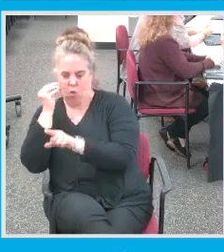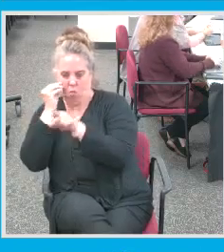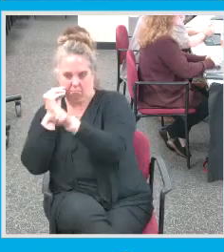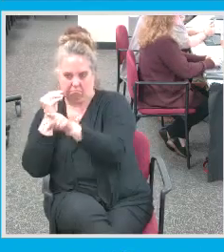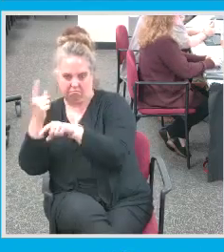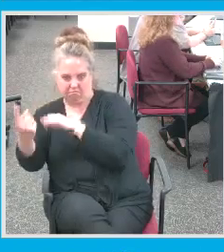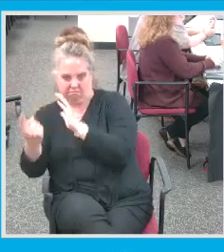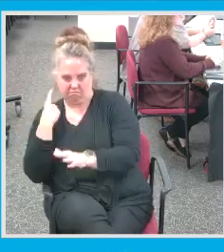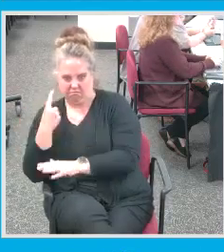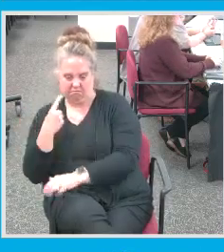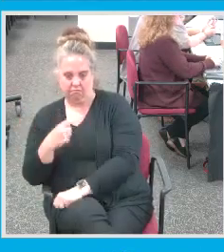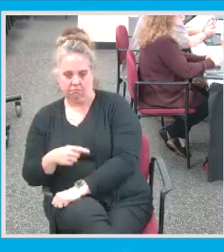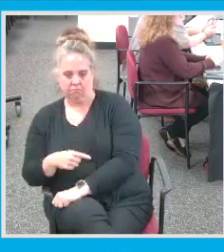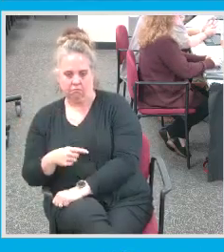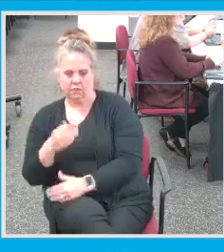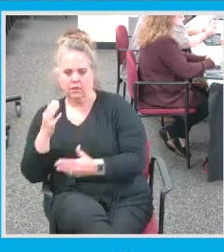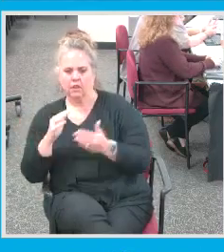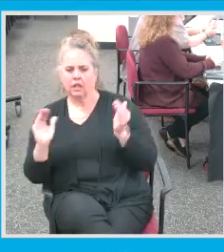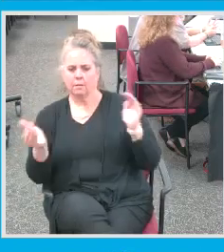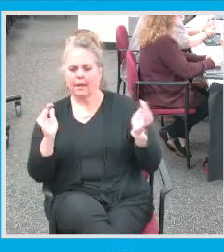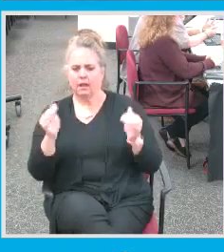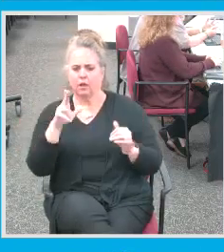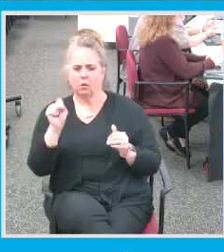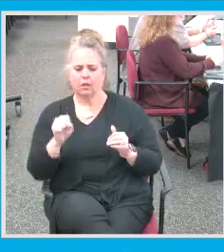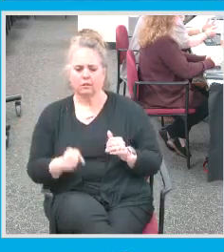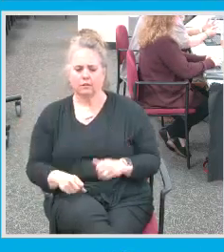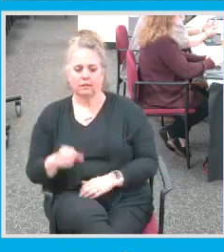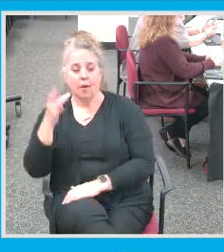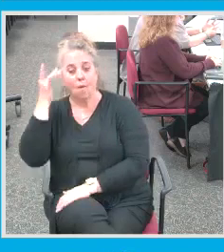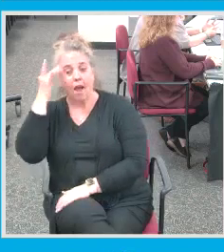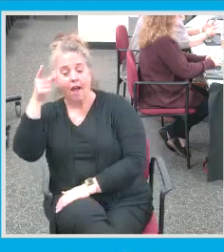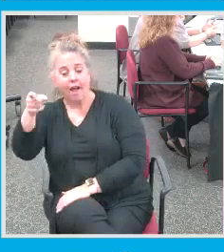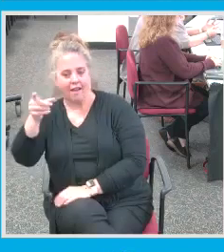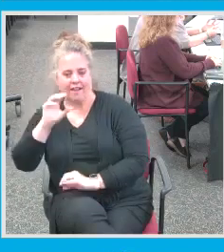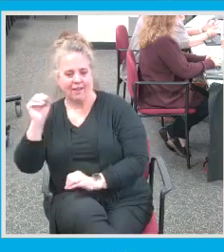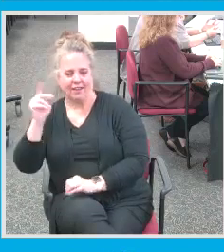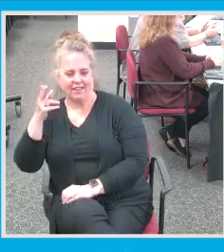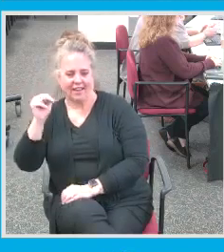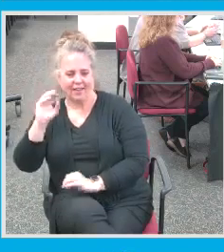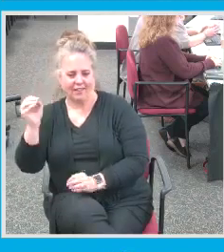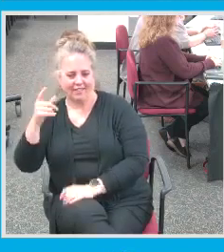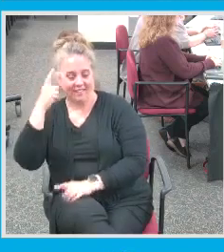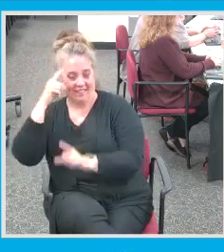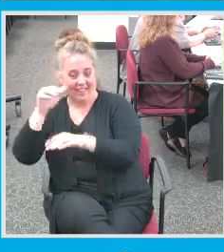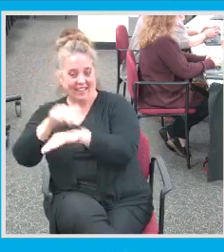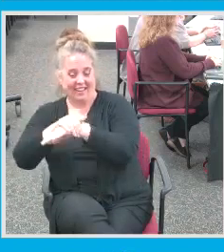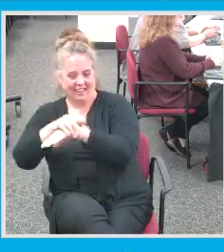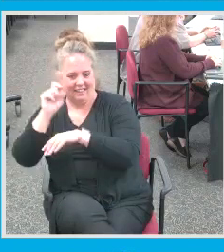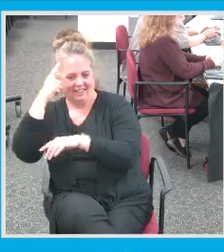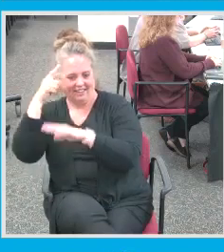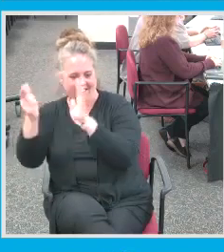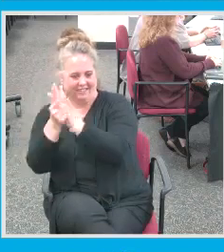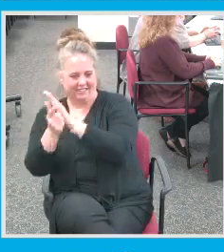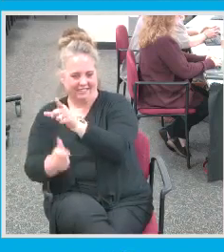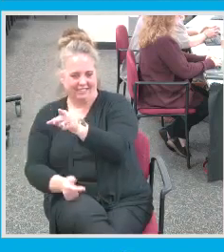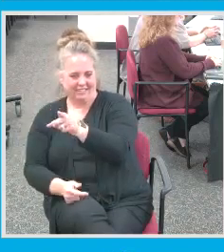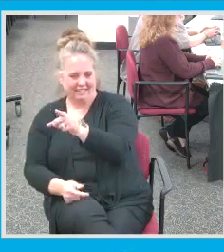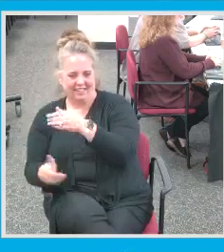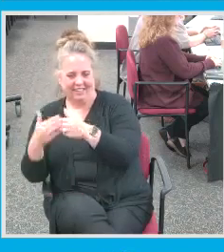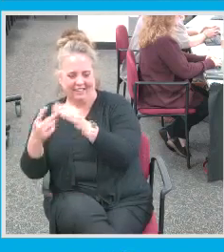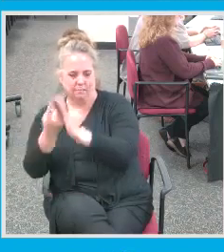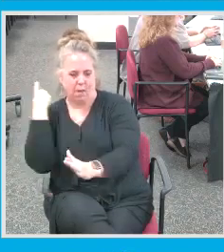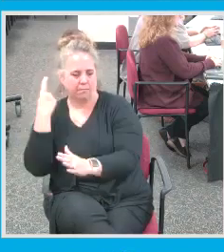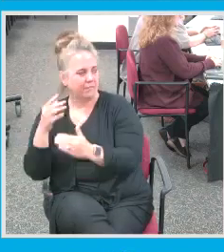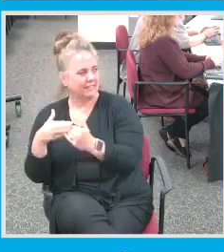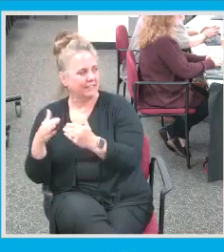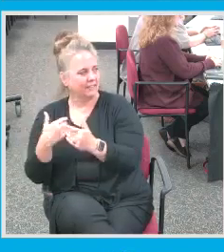Why? Because the English don't have firearms in their homes. It's not allowed by the government. So criminals know that, and they just kick the door in and go in. In the United